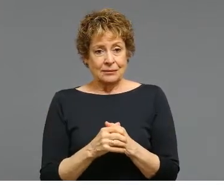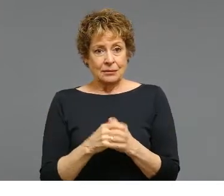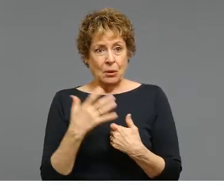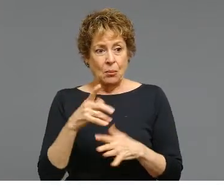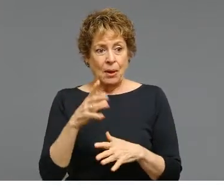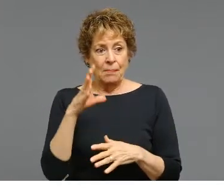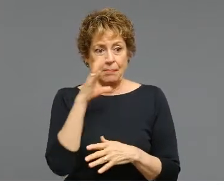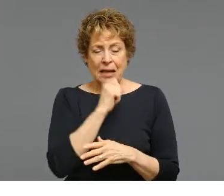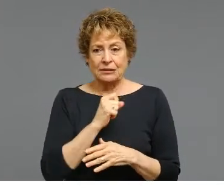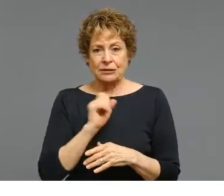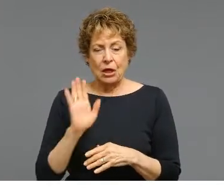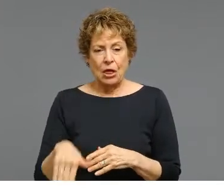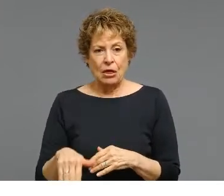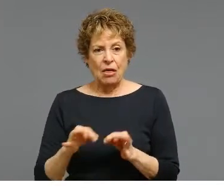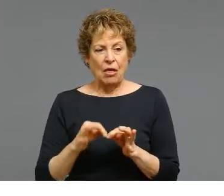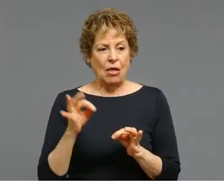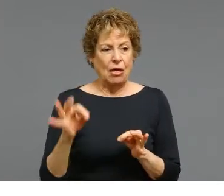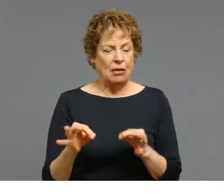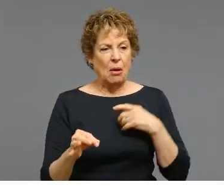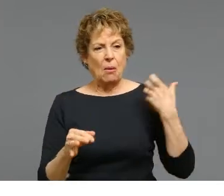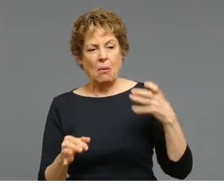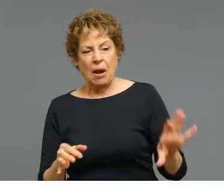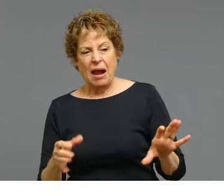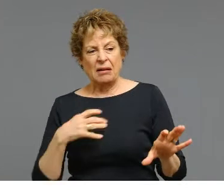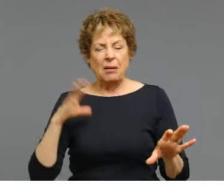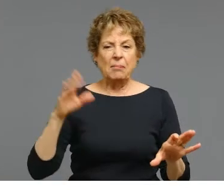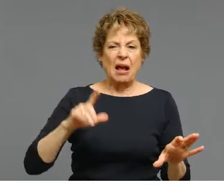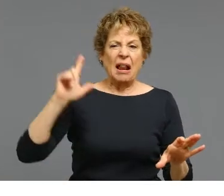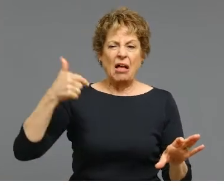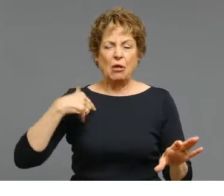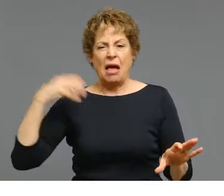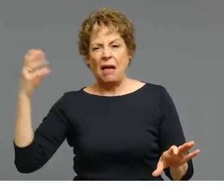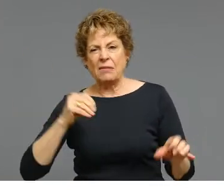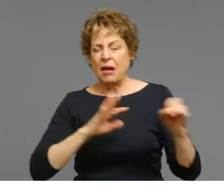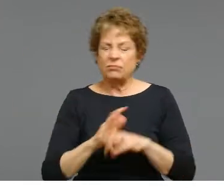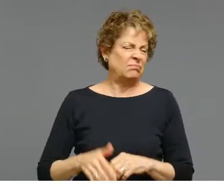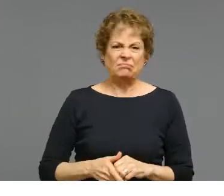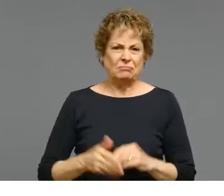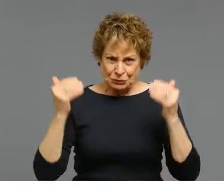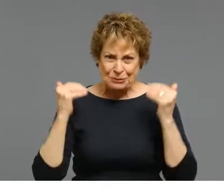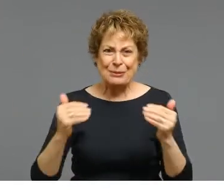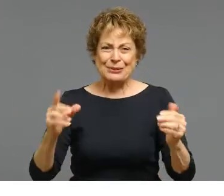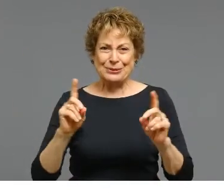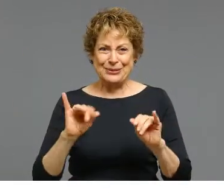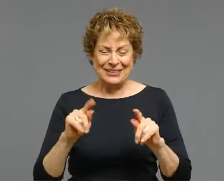excited about this news. Pfizer did announce that it will seek full approval of its